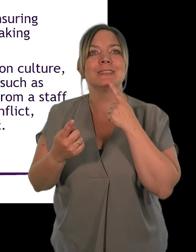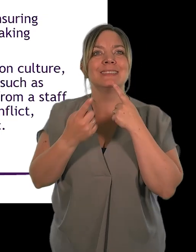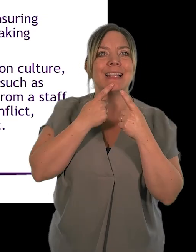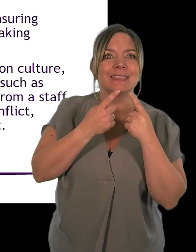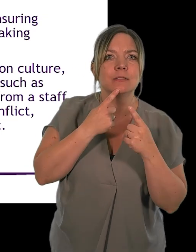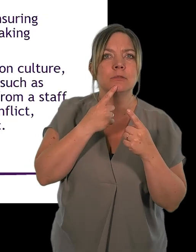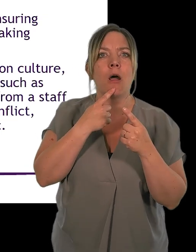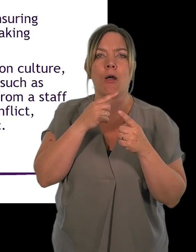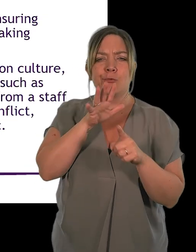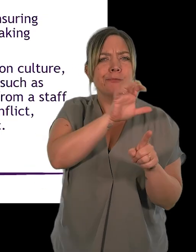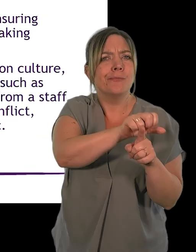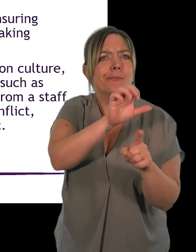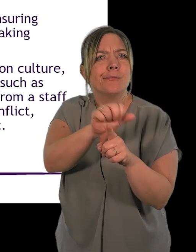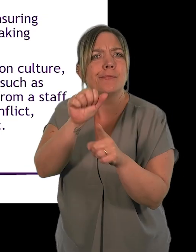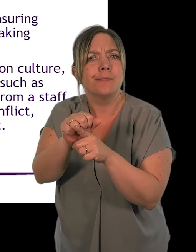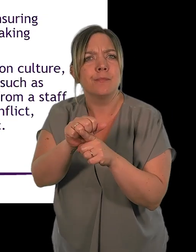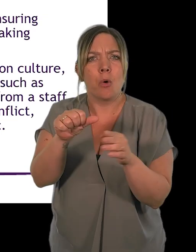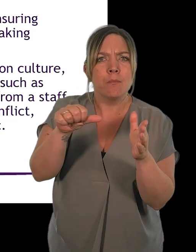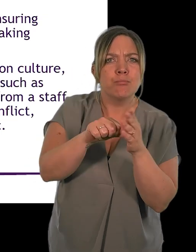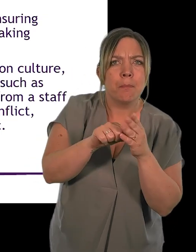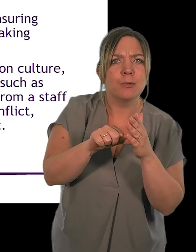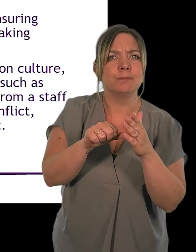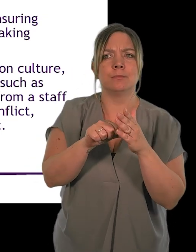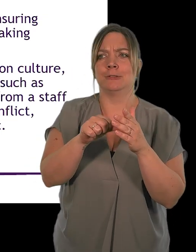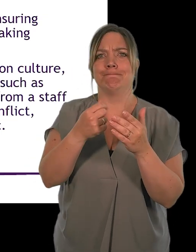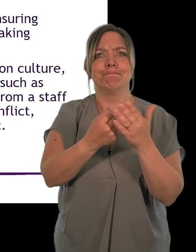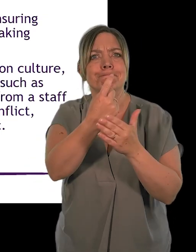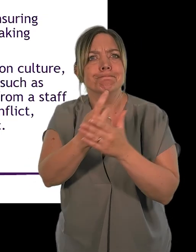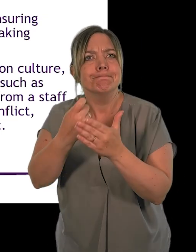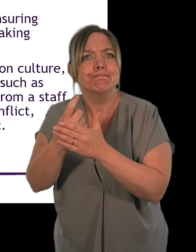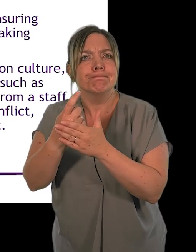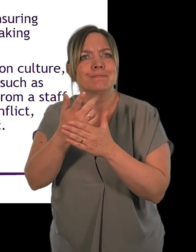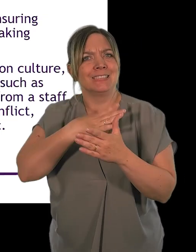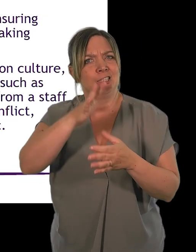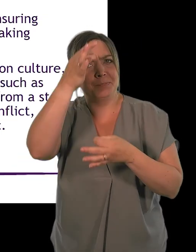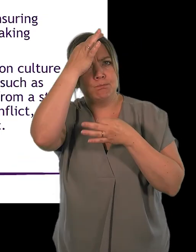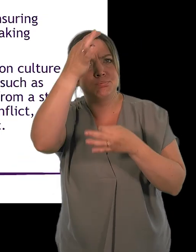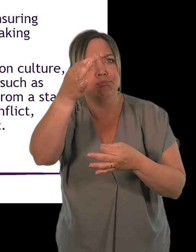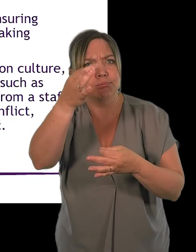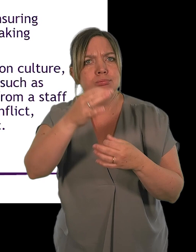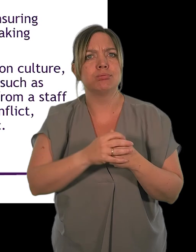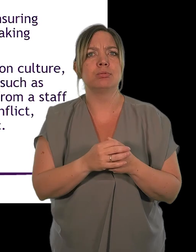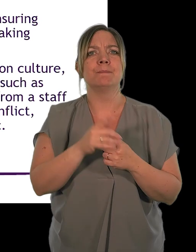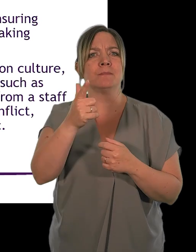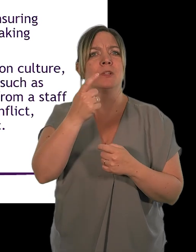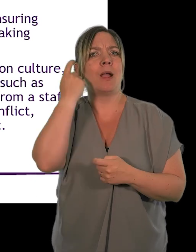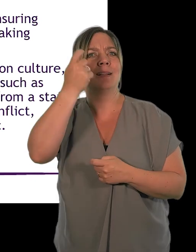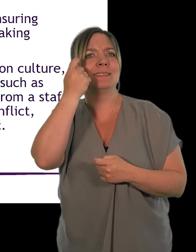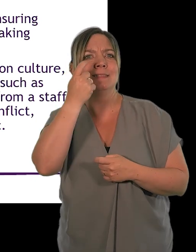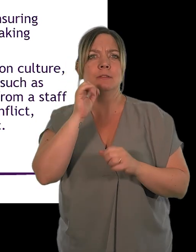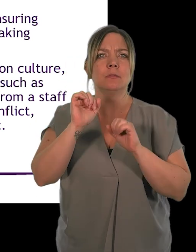informed decisions, and also consider the impact data has on the